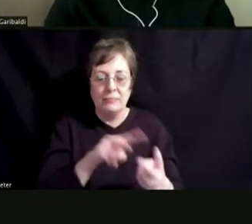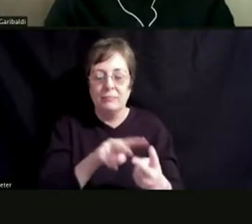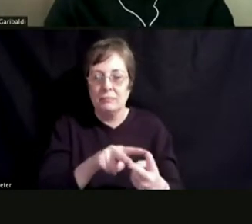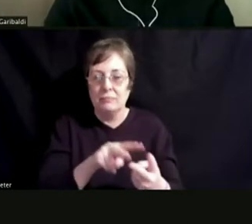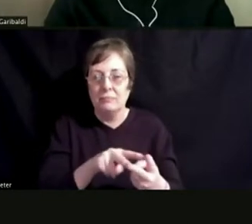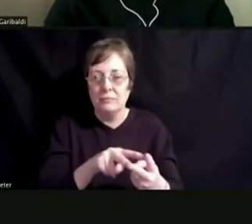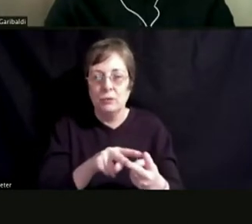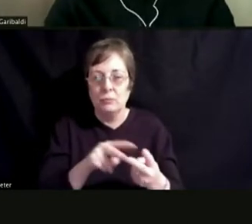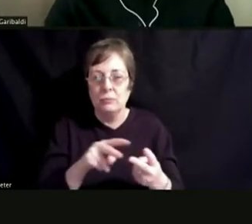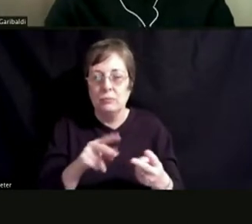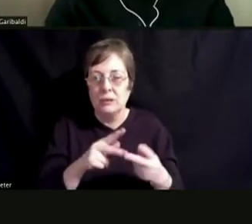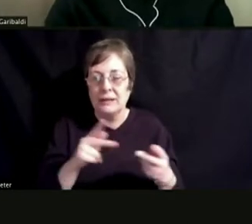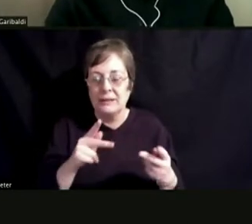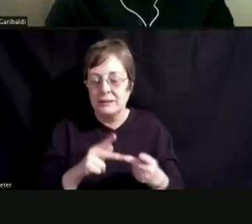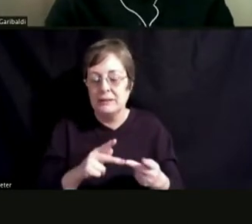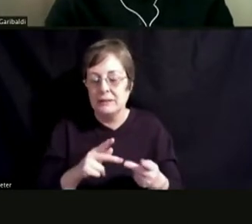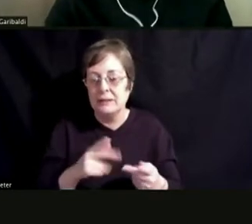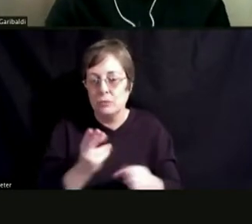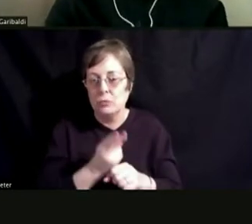deal with.